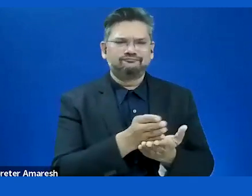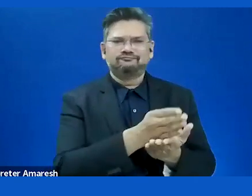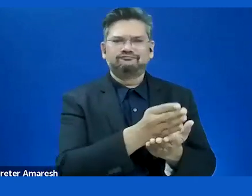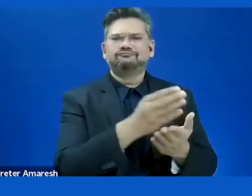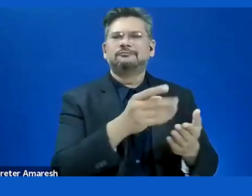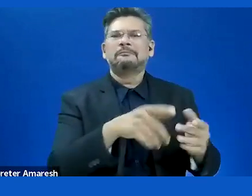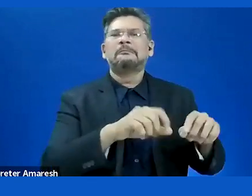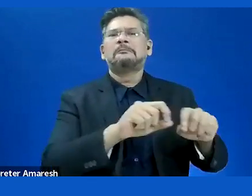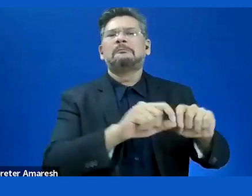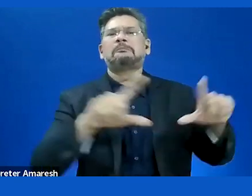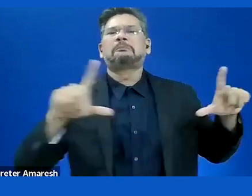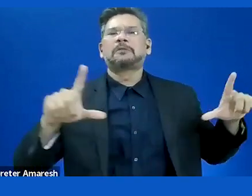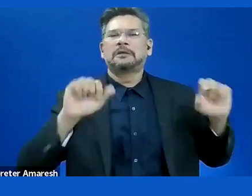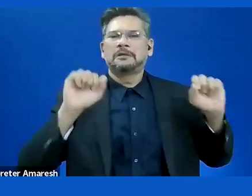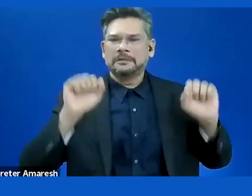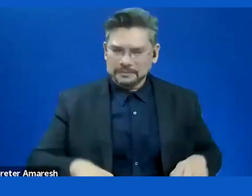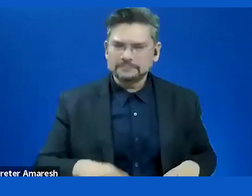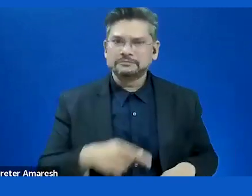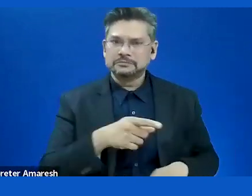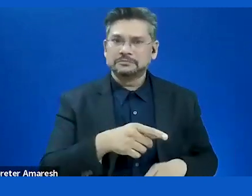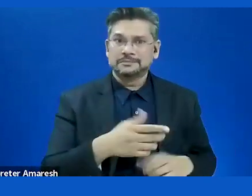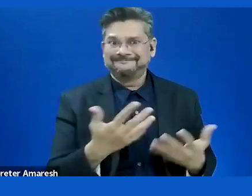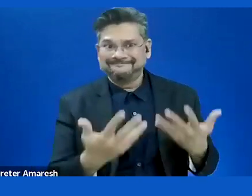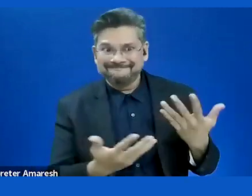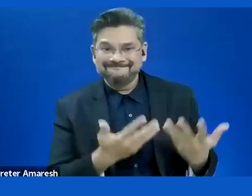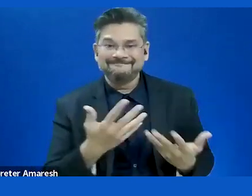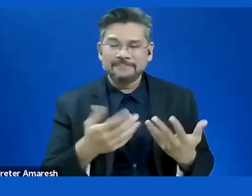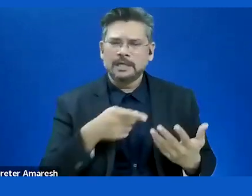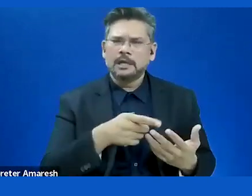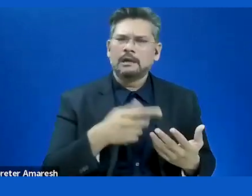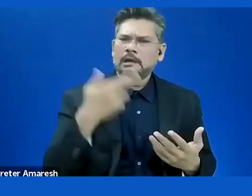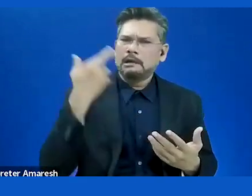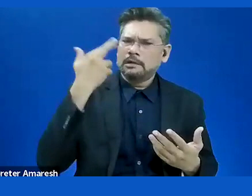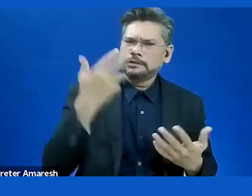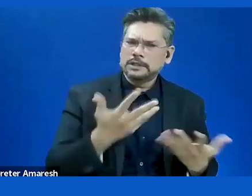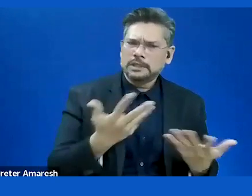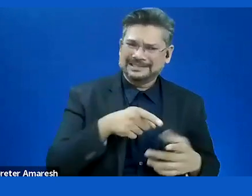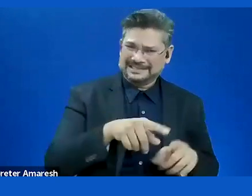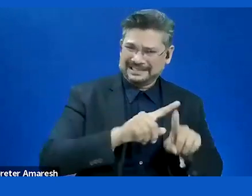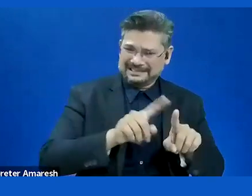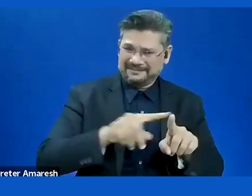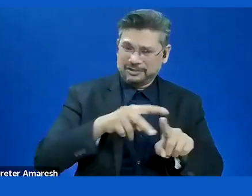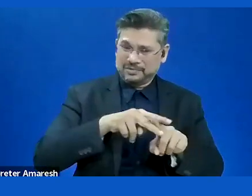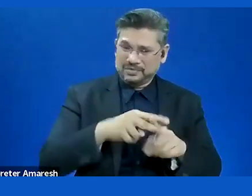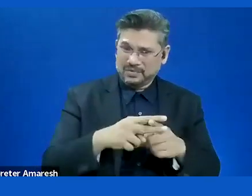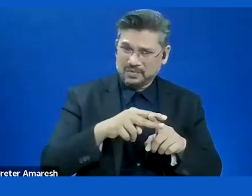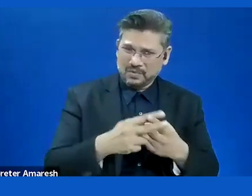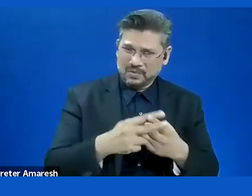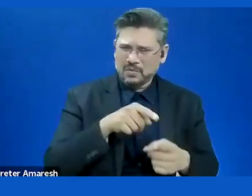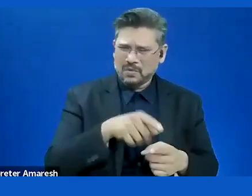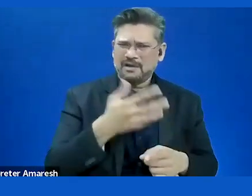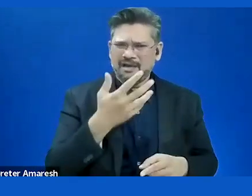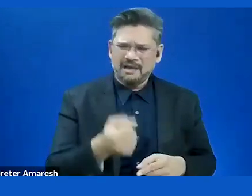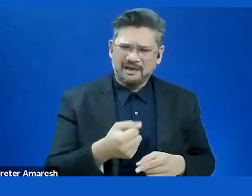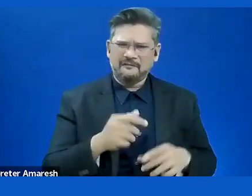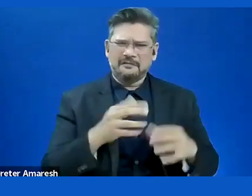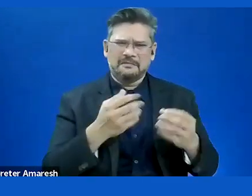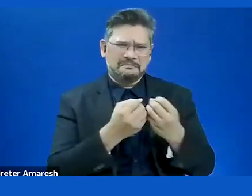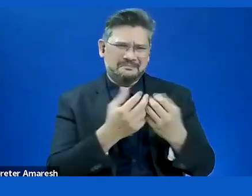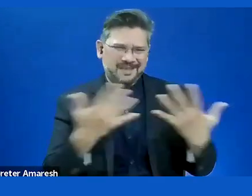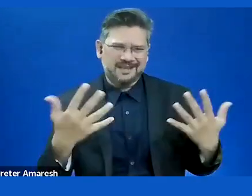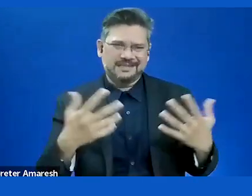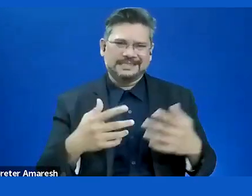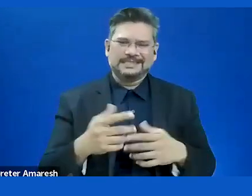and likely very harmful. And the reason for that is that these kinds of tools are built with lots of testing data, like data